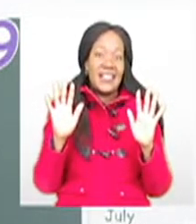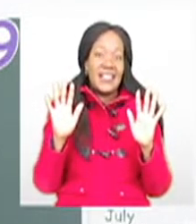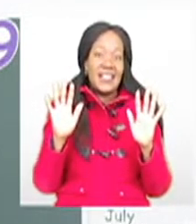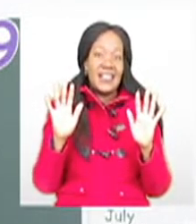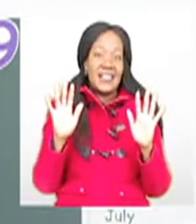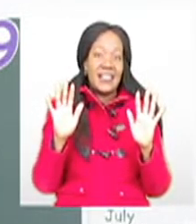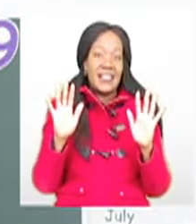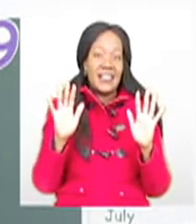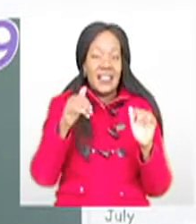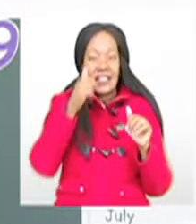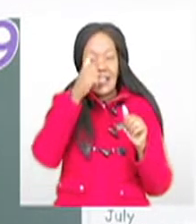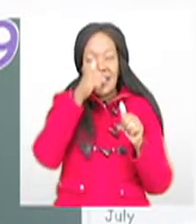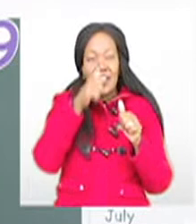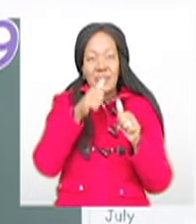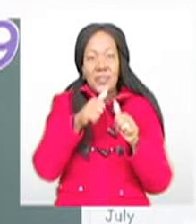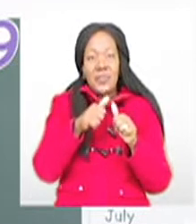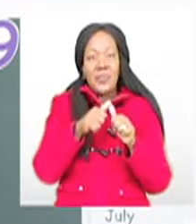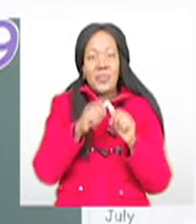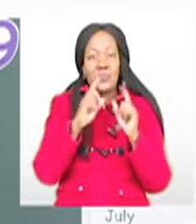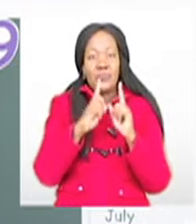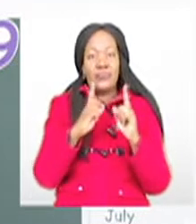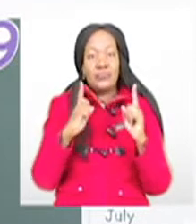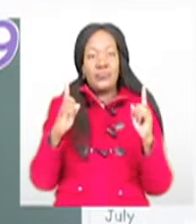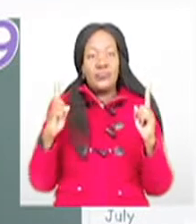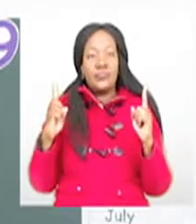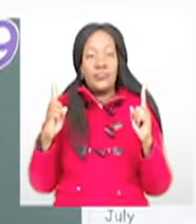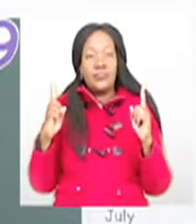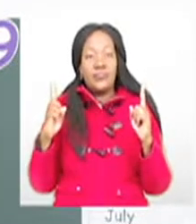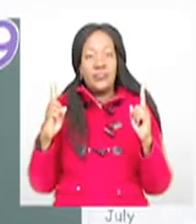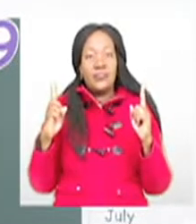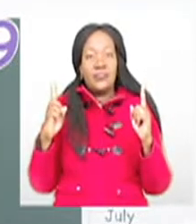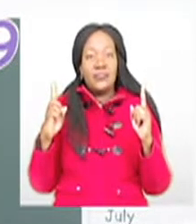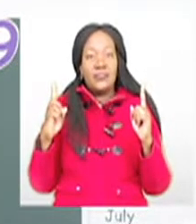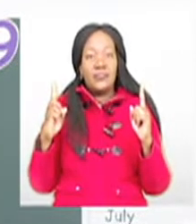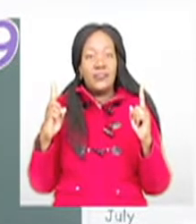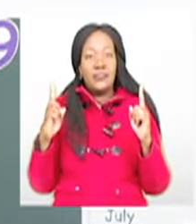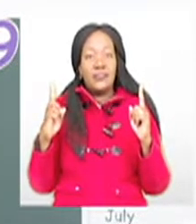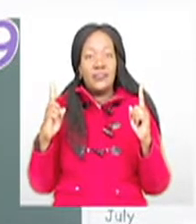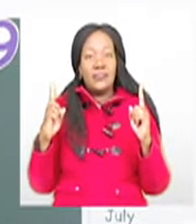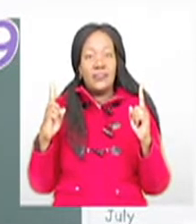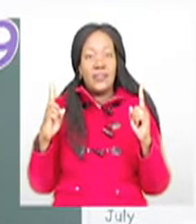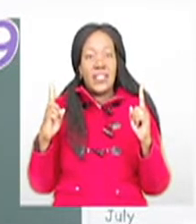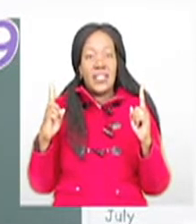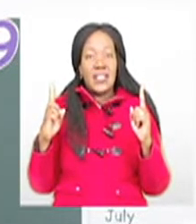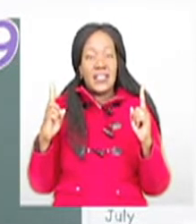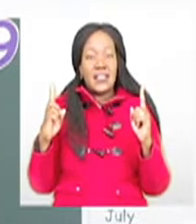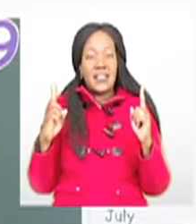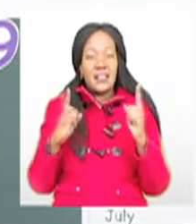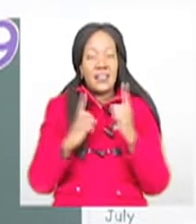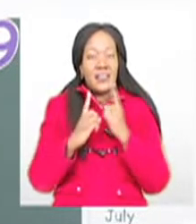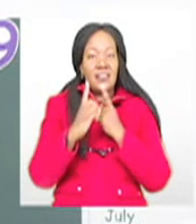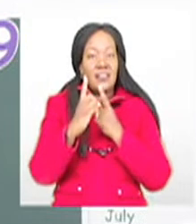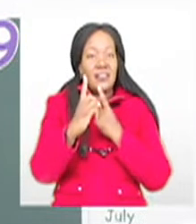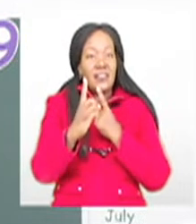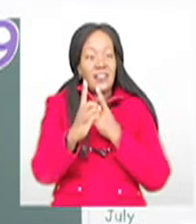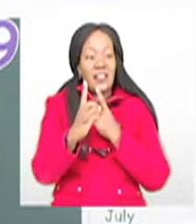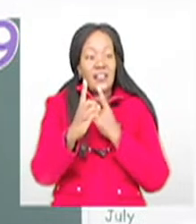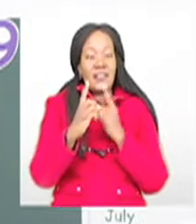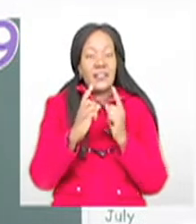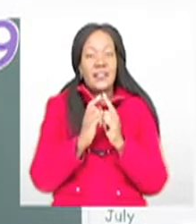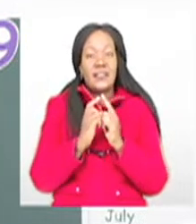sanitized. Remember to keep your safe social distance at all